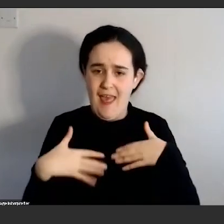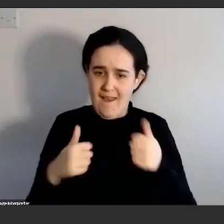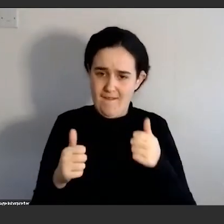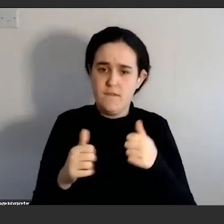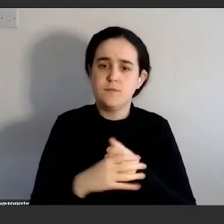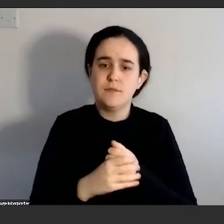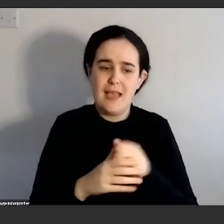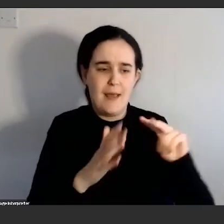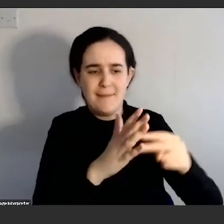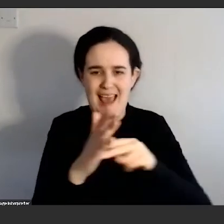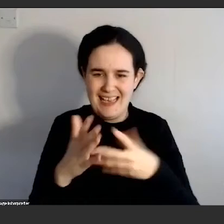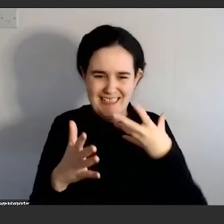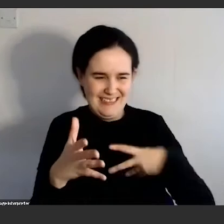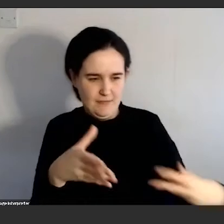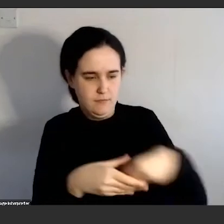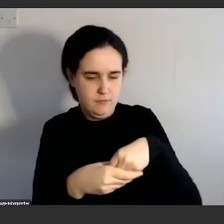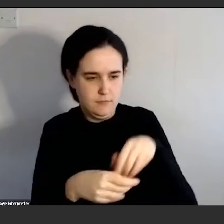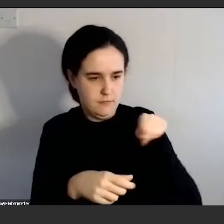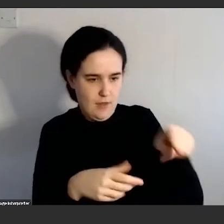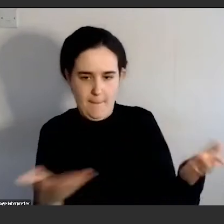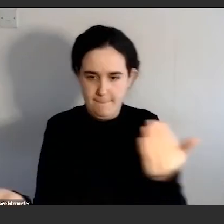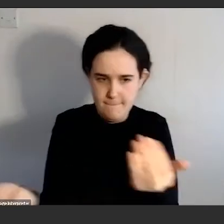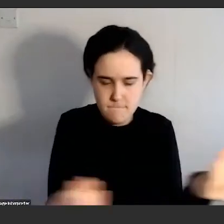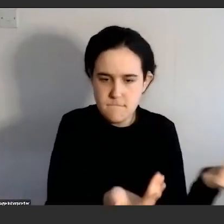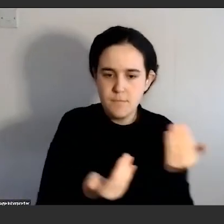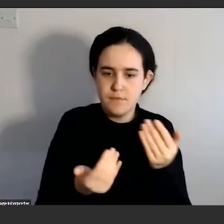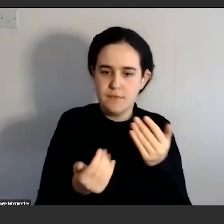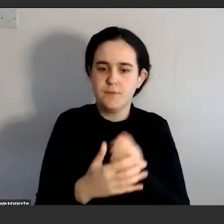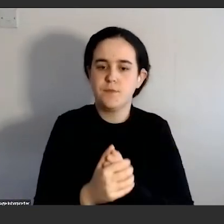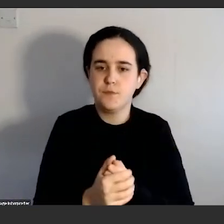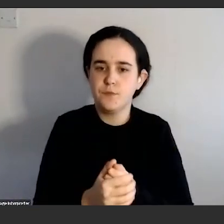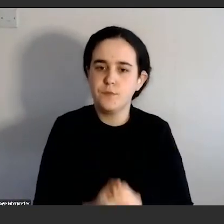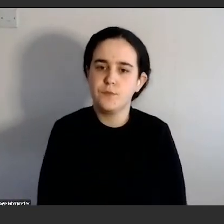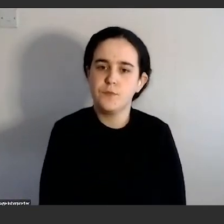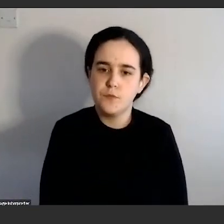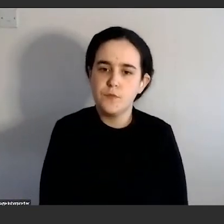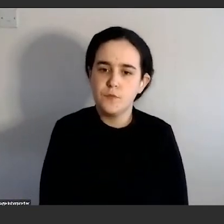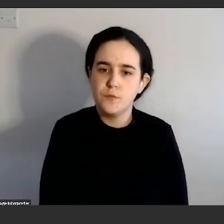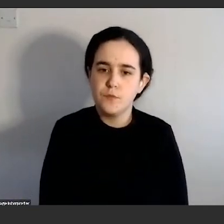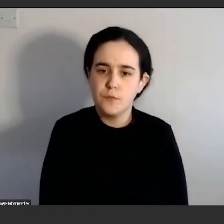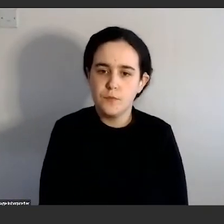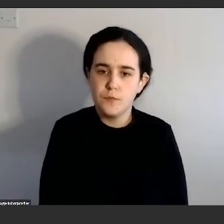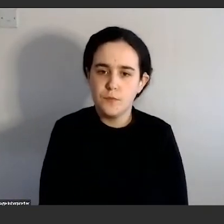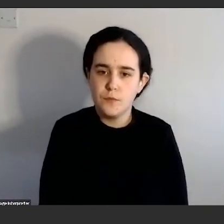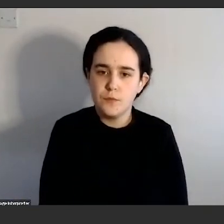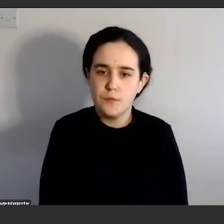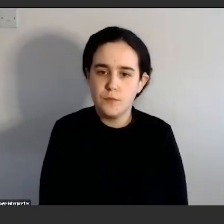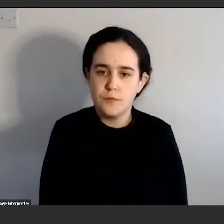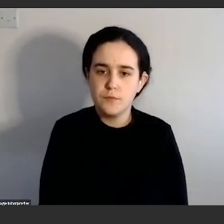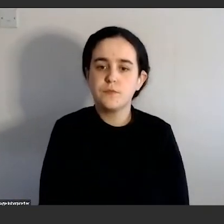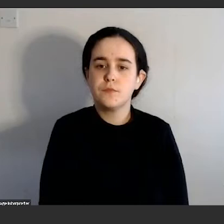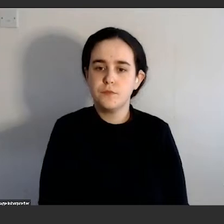a good thing. We need to do as much as possible to make health systems inclusive of persons with disabilities and therefore more